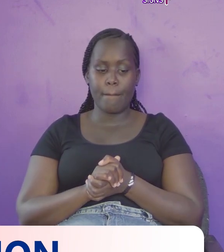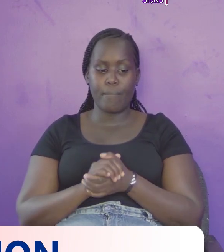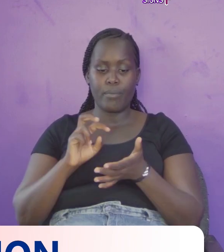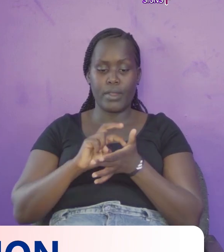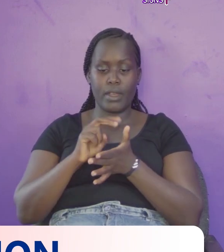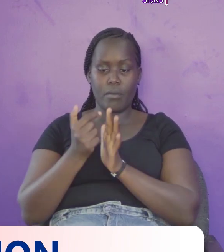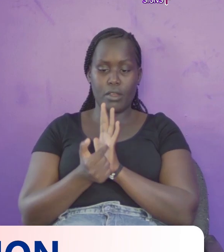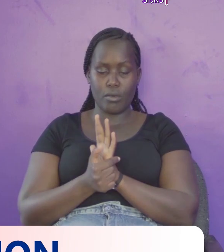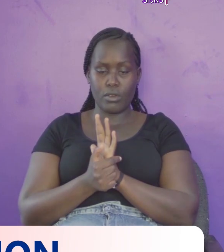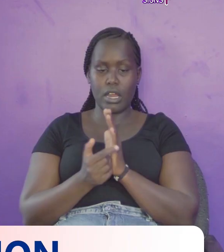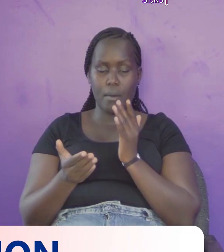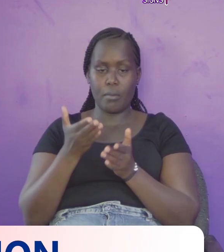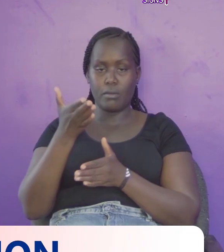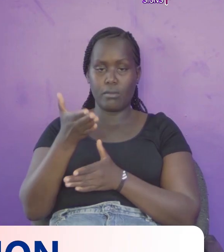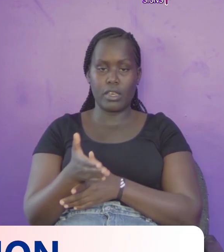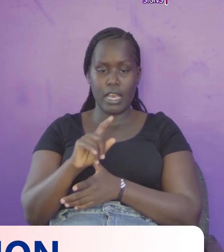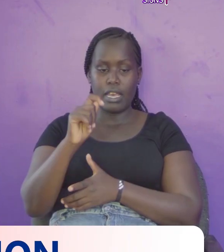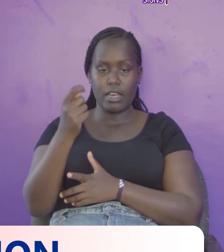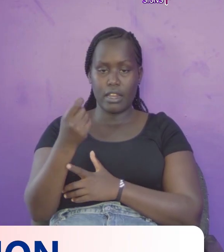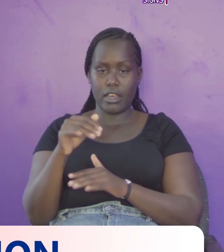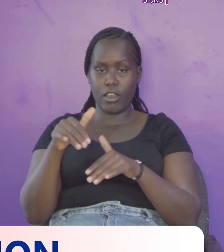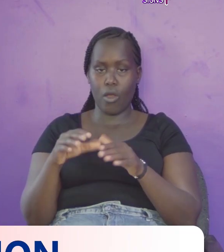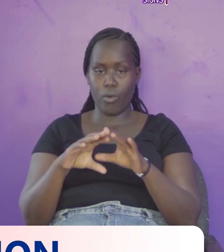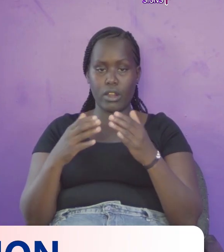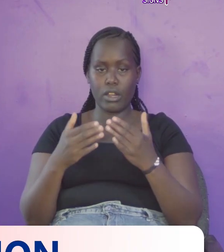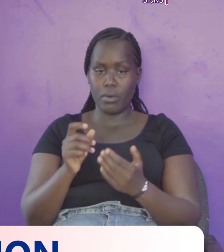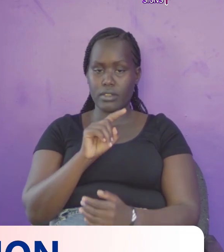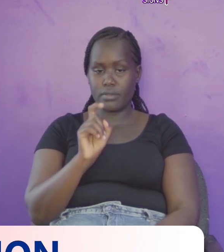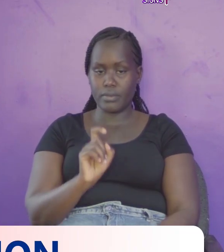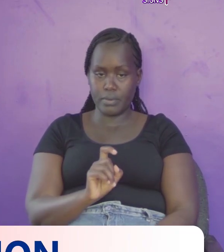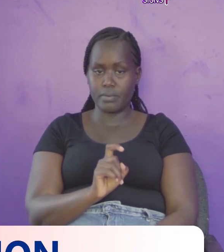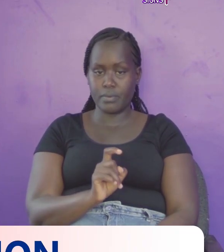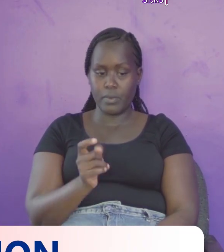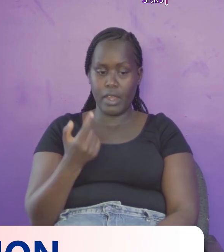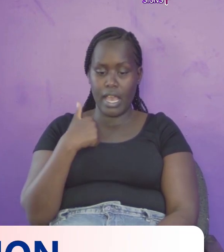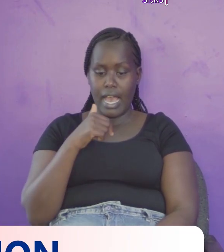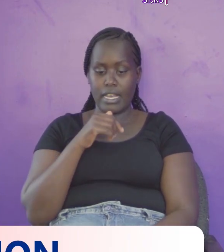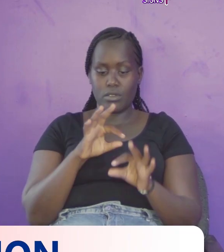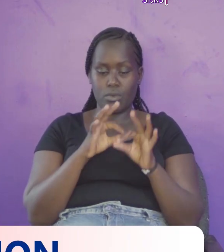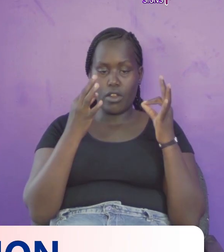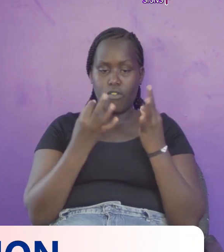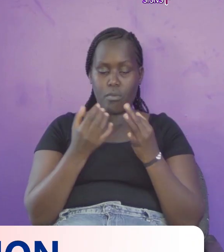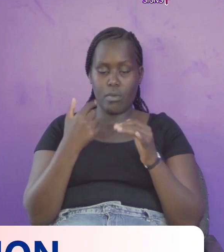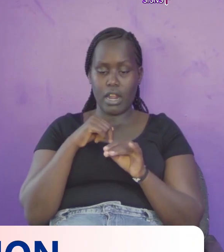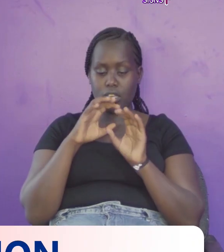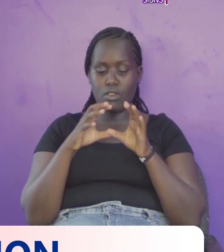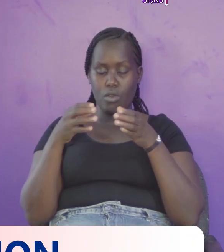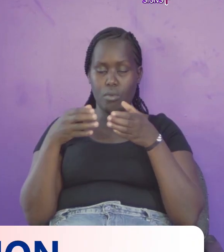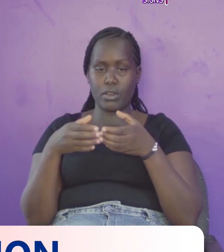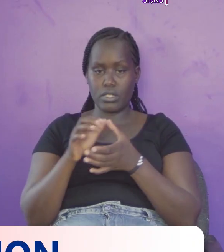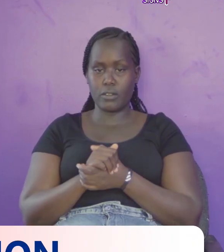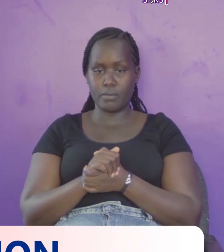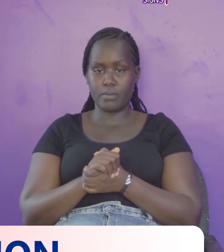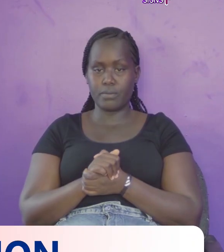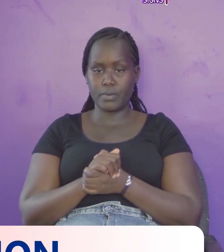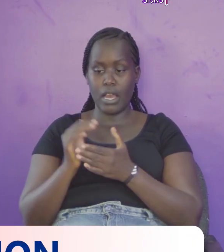that they're supposed not to be existing in Kenya or in the world? We are a family. We are a community. We are part of